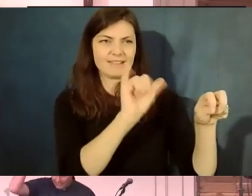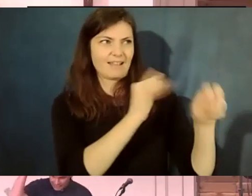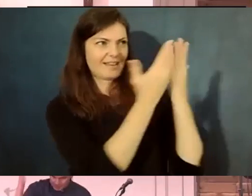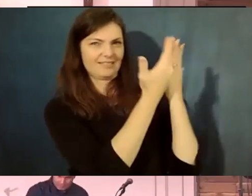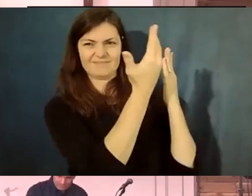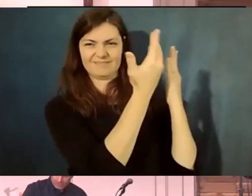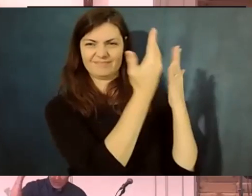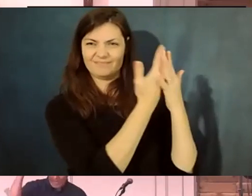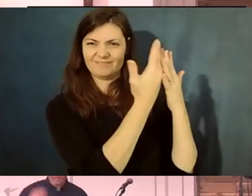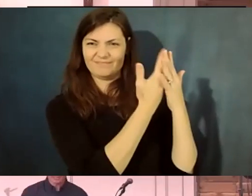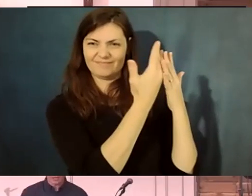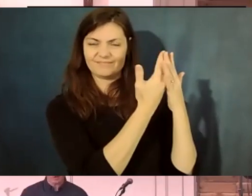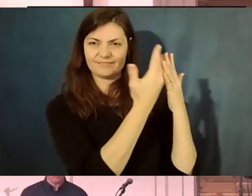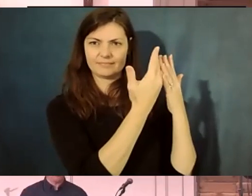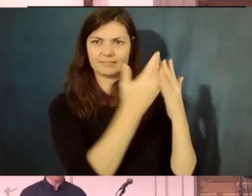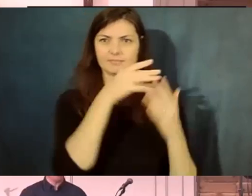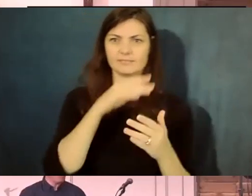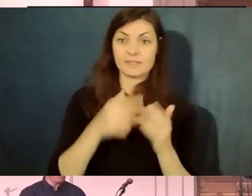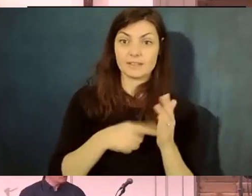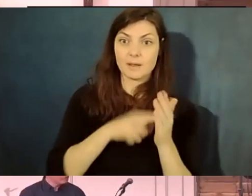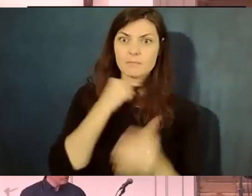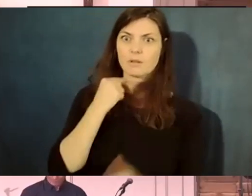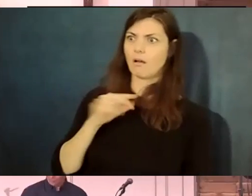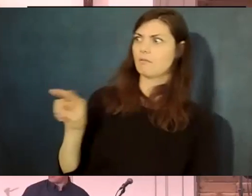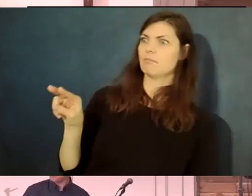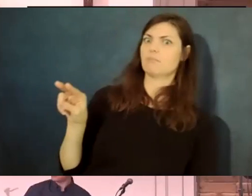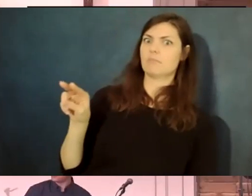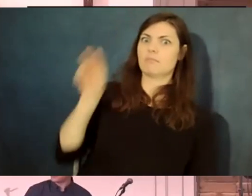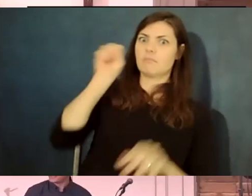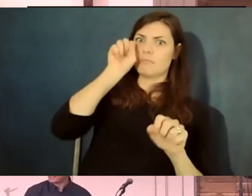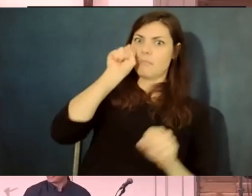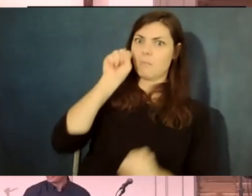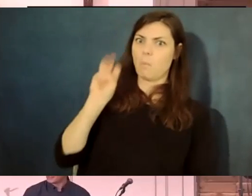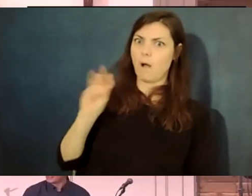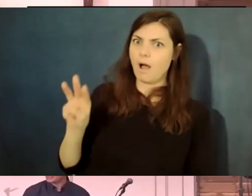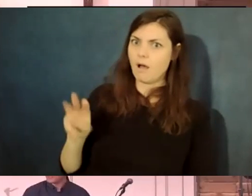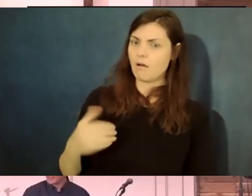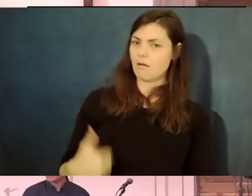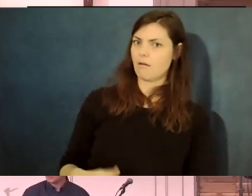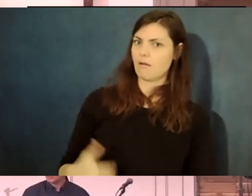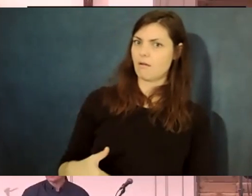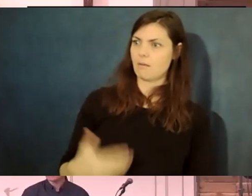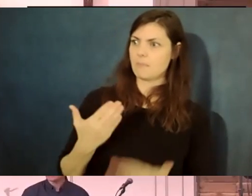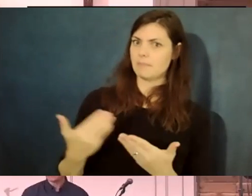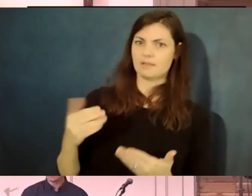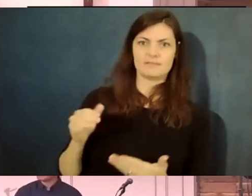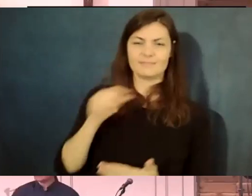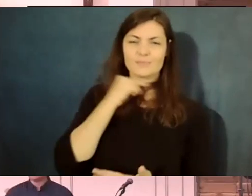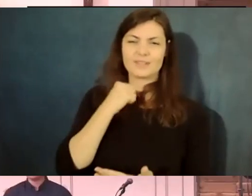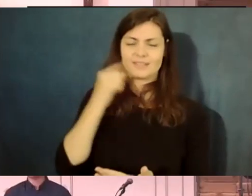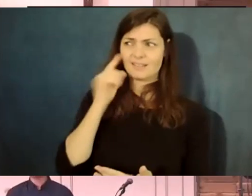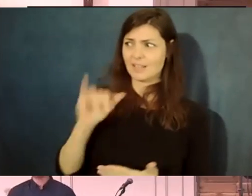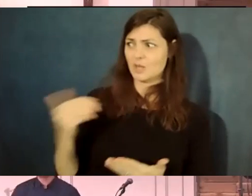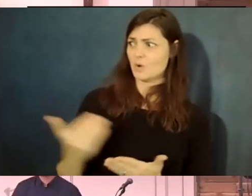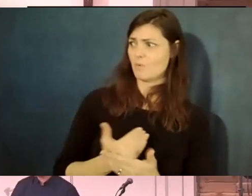like, shade, and he's like, "Whoa." Oof. Maybe he's like, "That's a new one." You know,